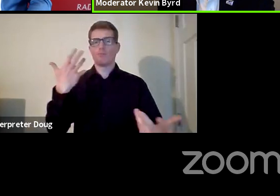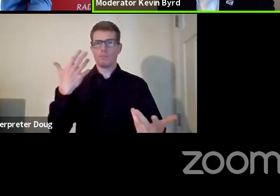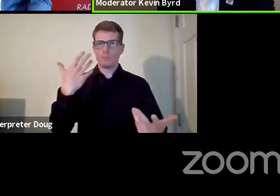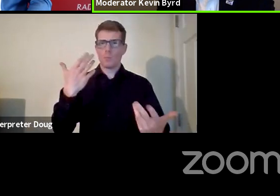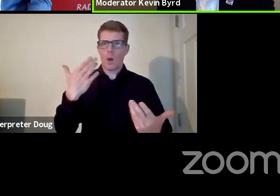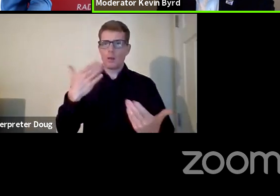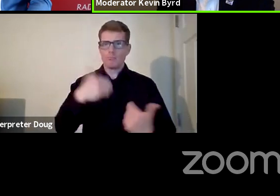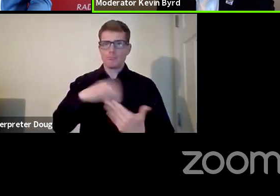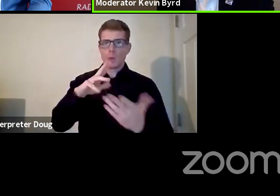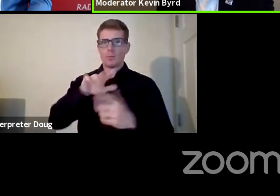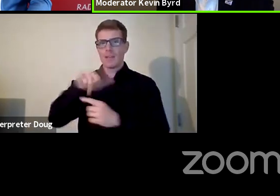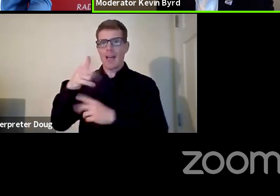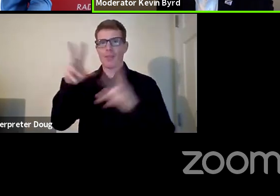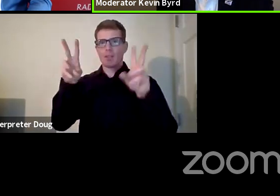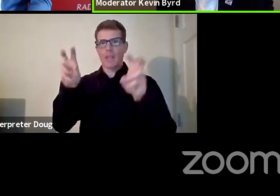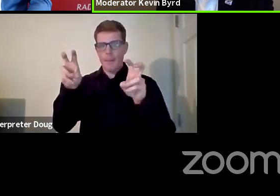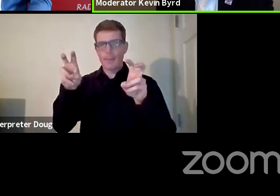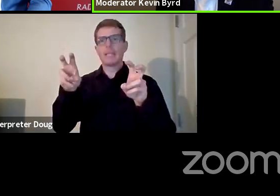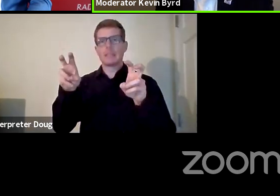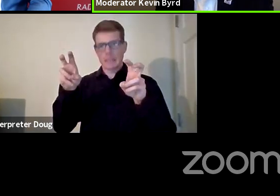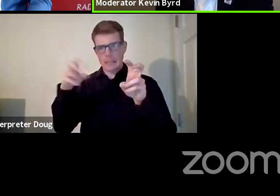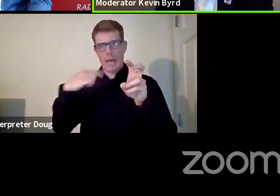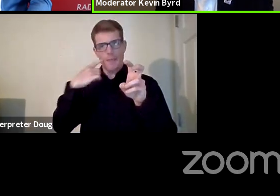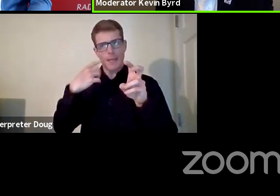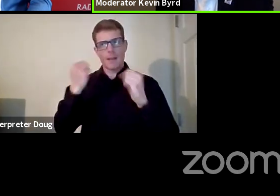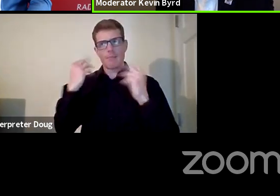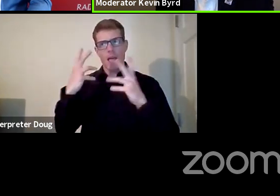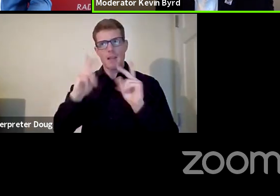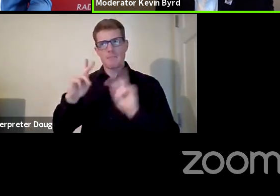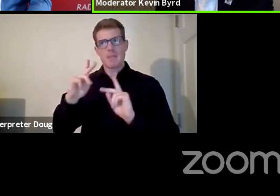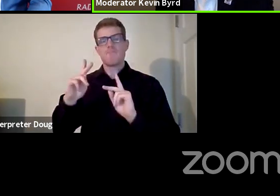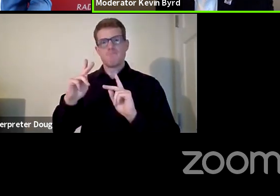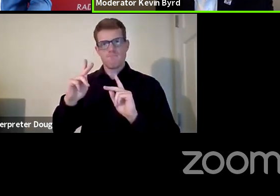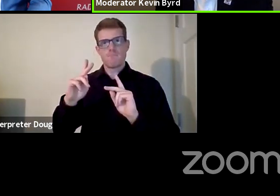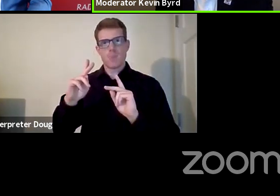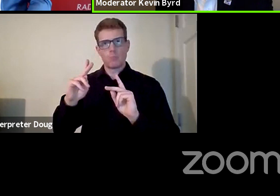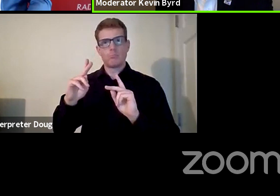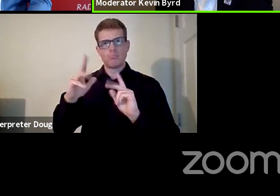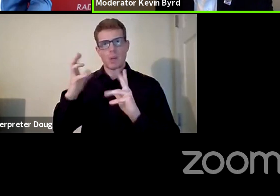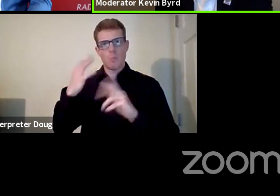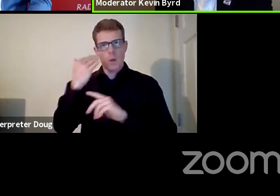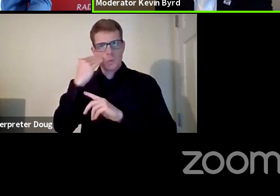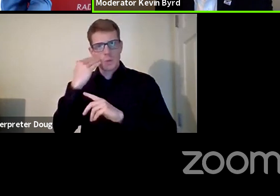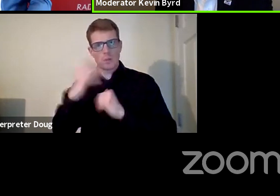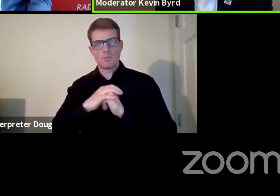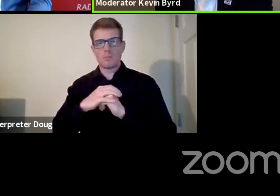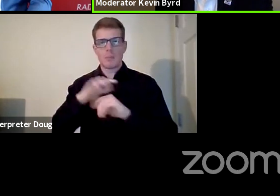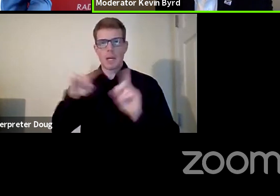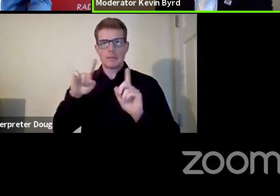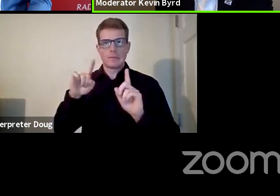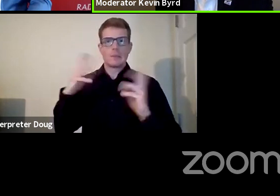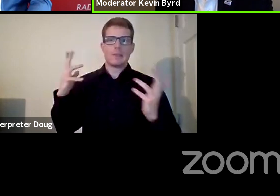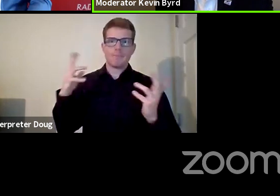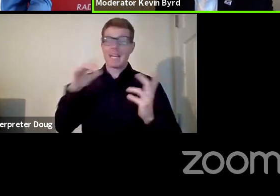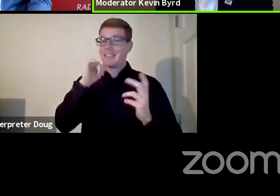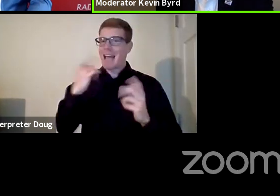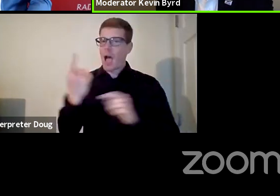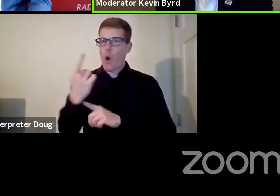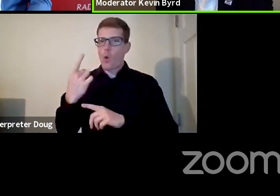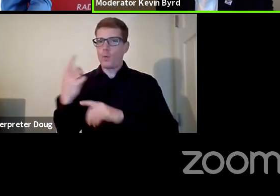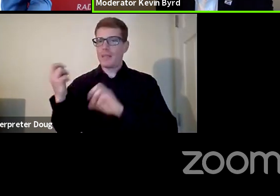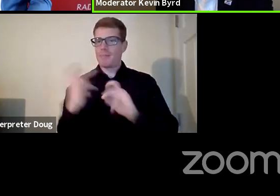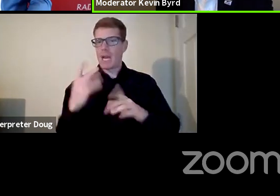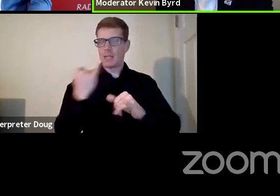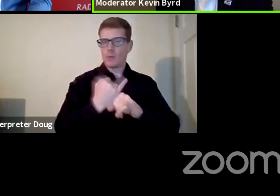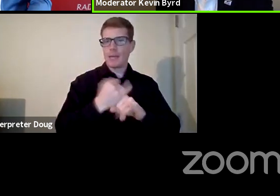the return to campus, but how are decisions going to be made around fall athletics and other in-person